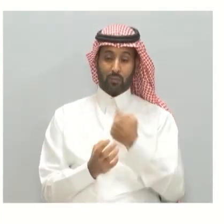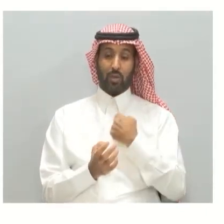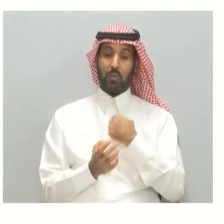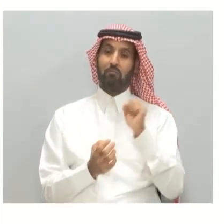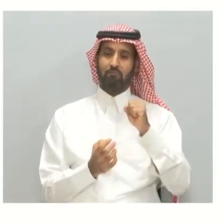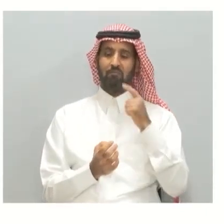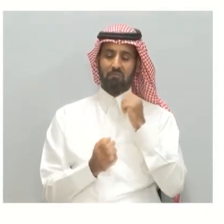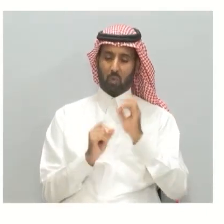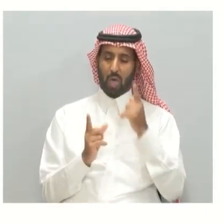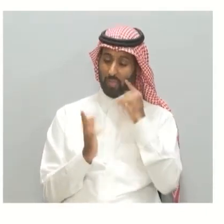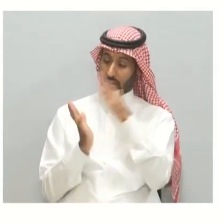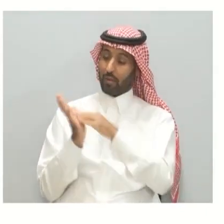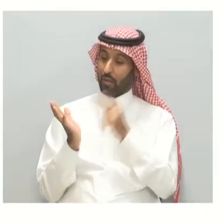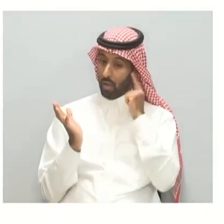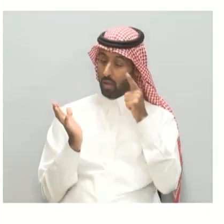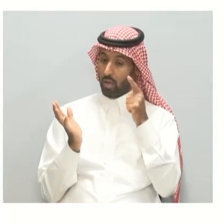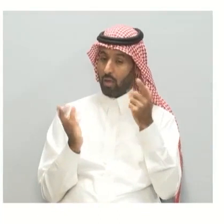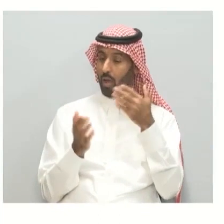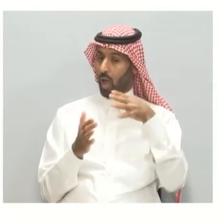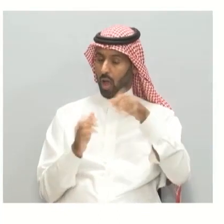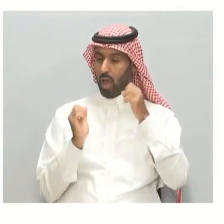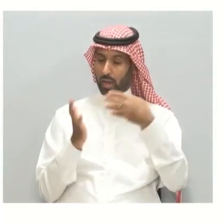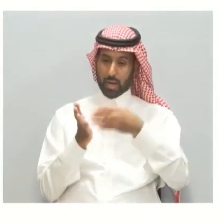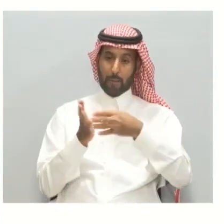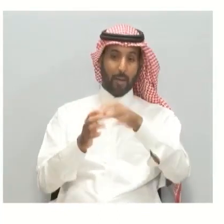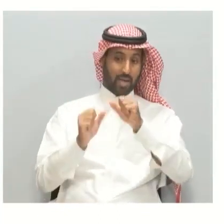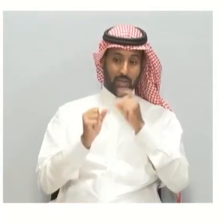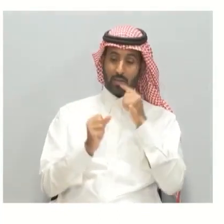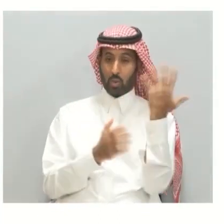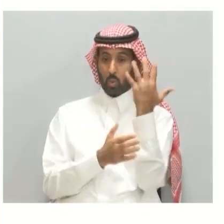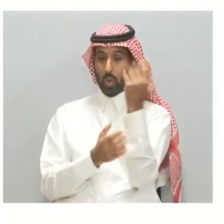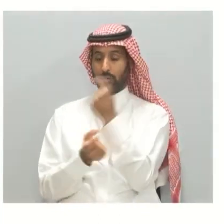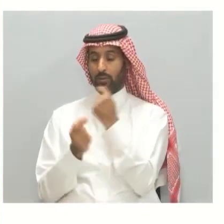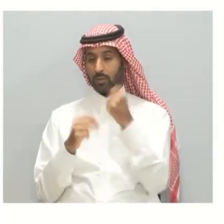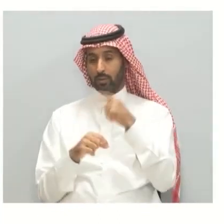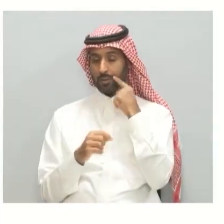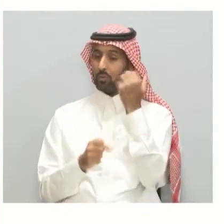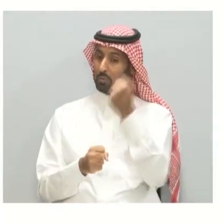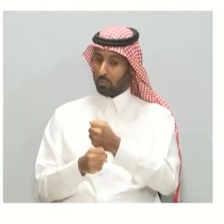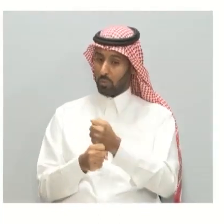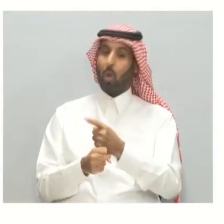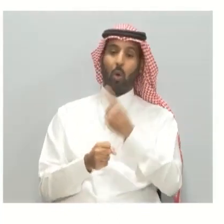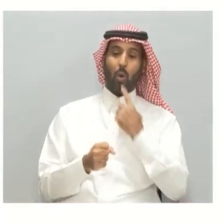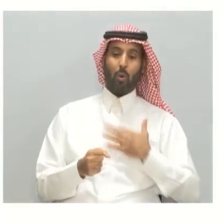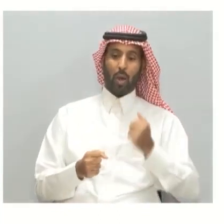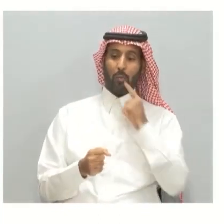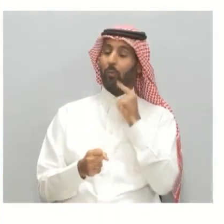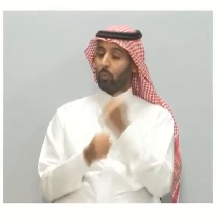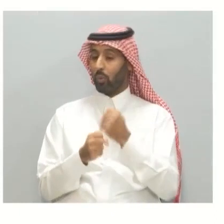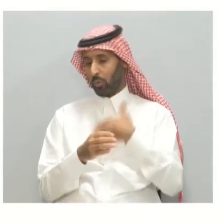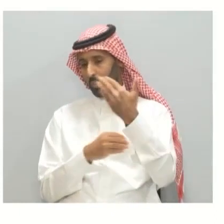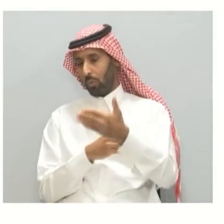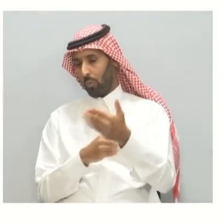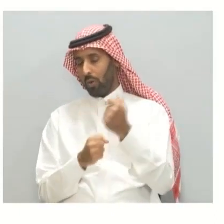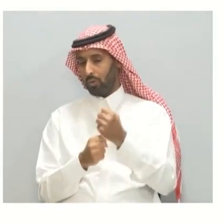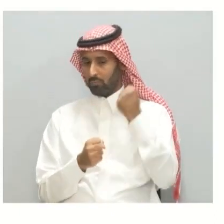yes, it does. You have to have a bachelor's degree in forestry. You have to be patient. You have to love working outside. And you have to